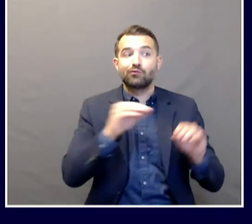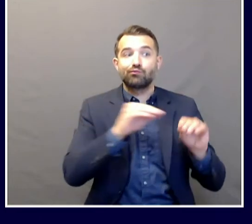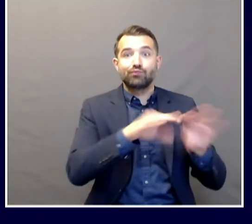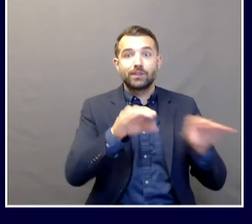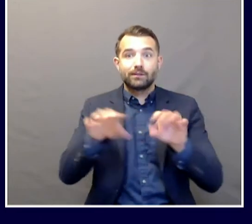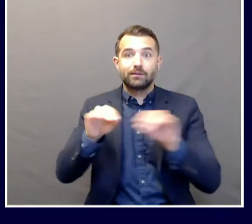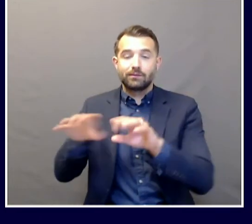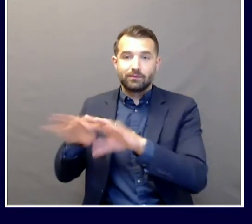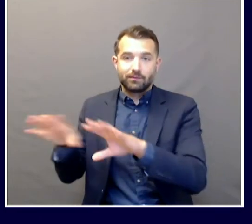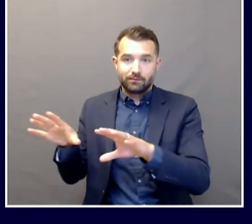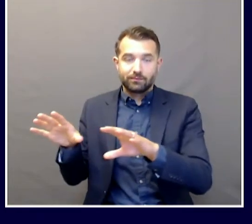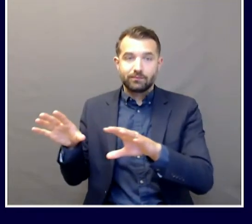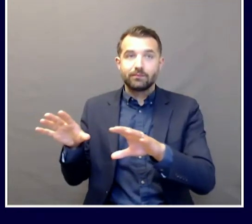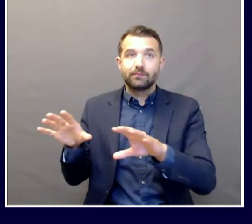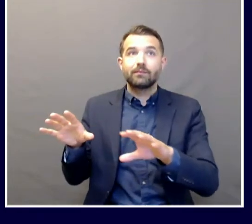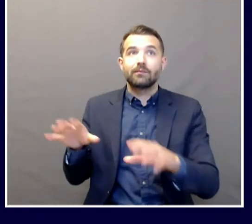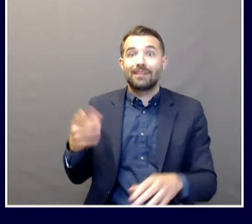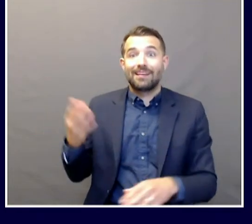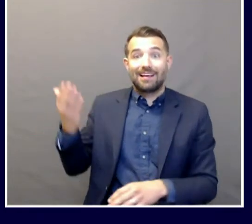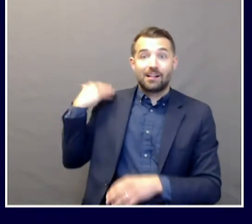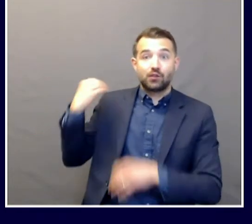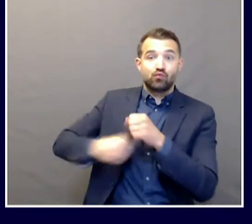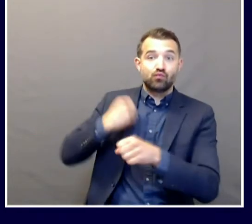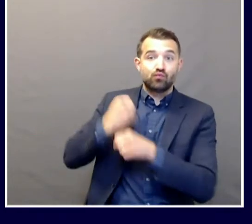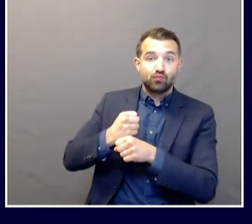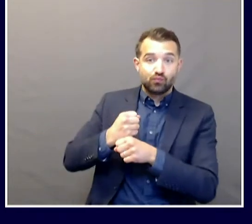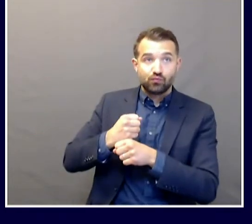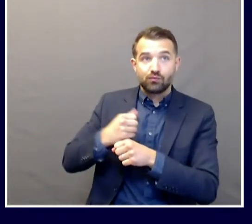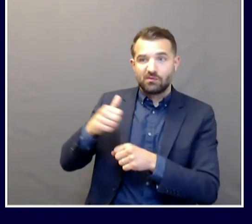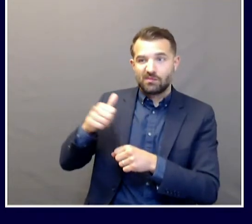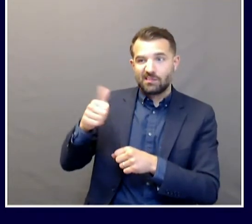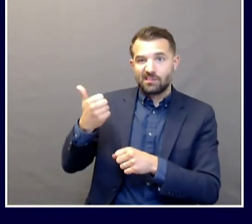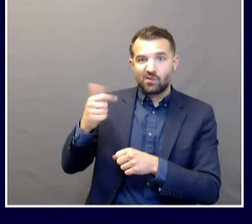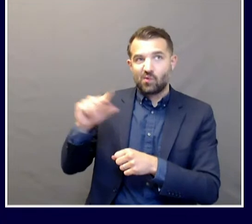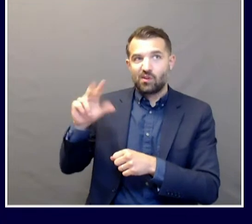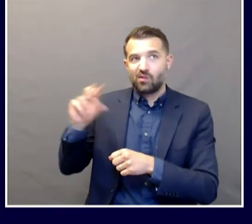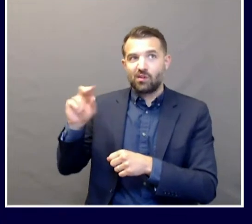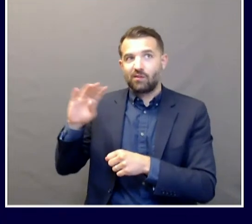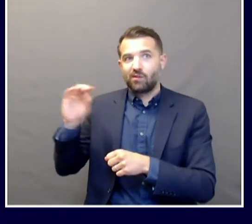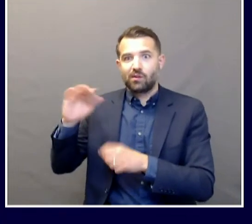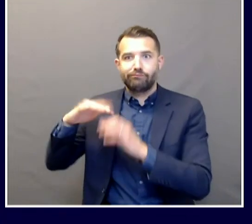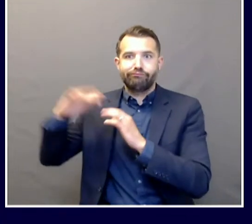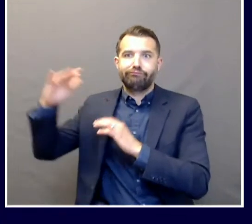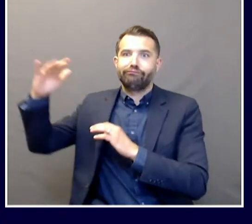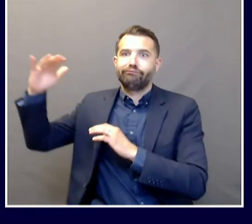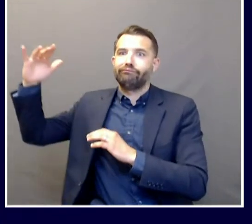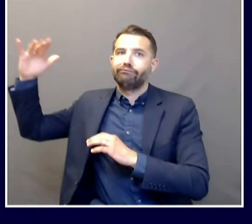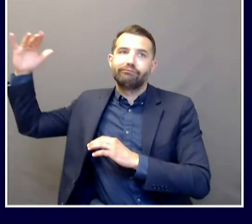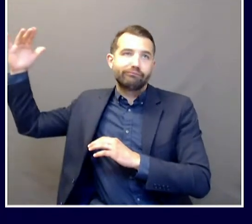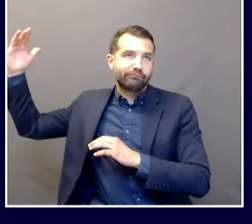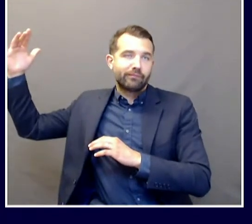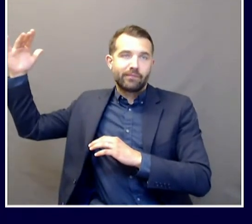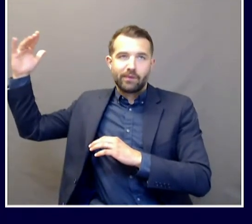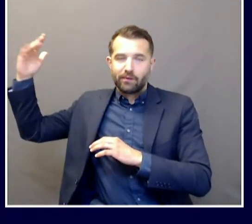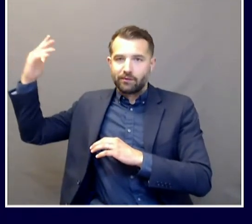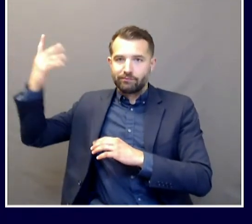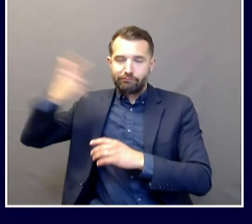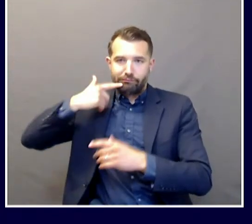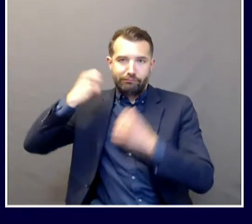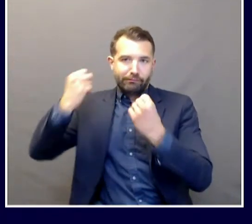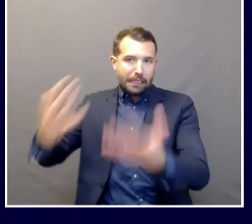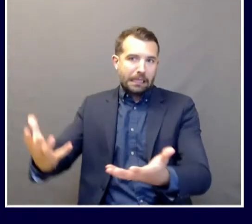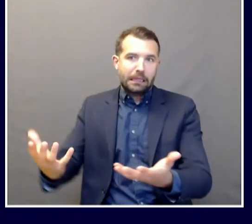in double-digit, even higher numbers of cases than that. It was not uncommon for outbreaks, unfortunately, a year